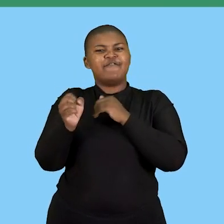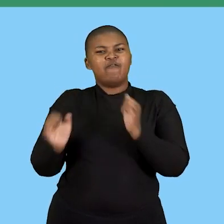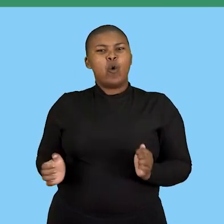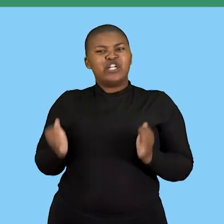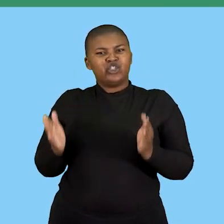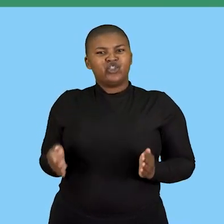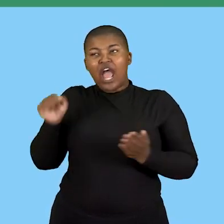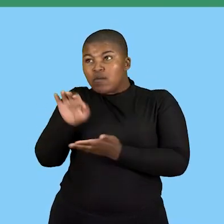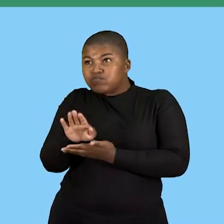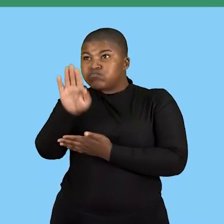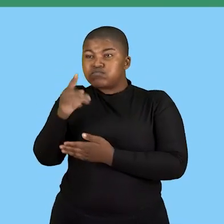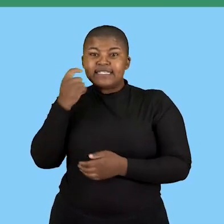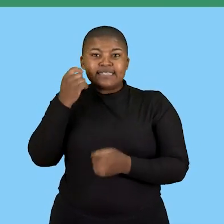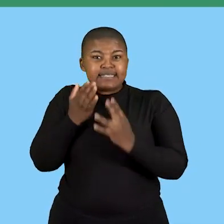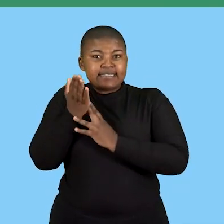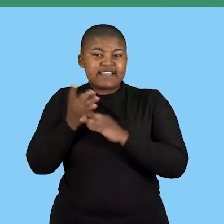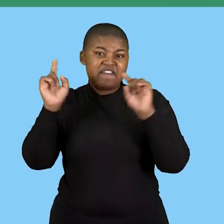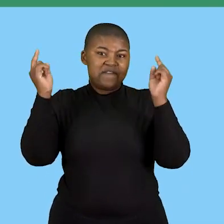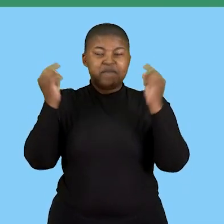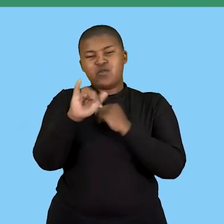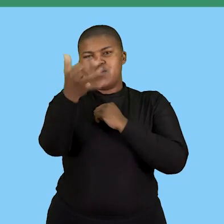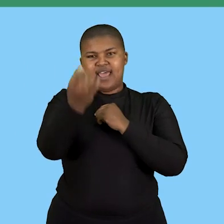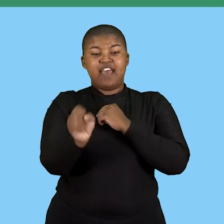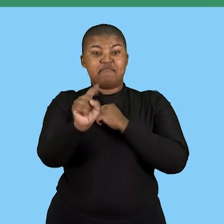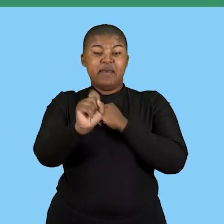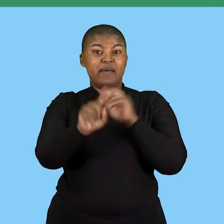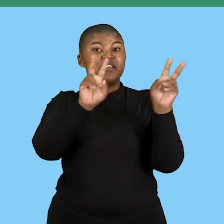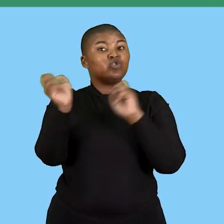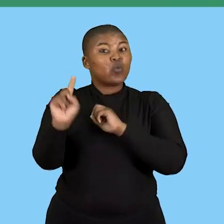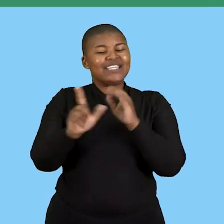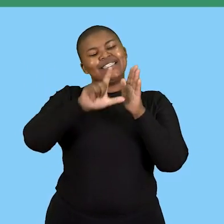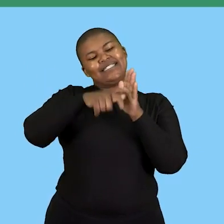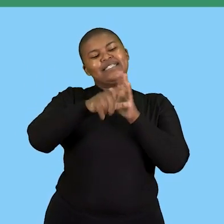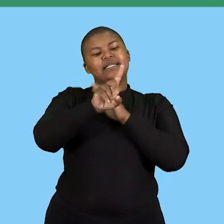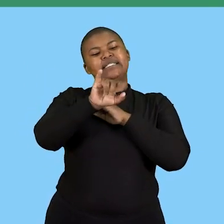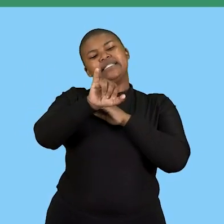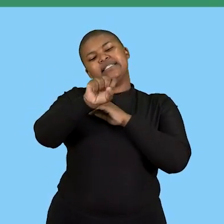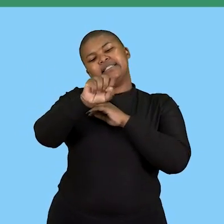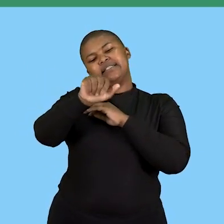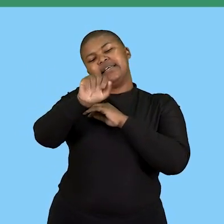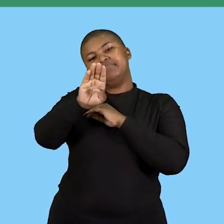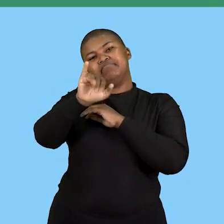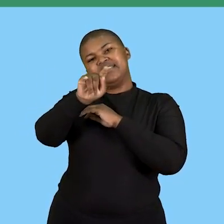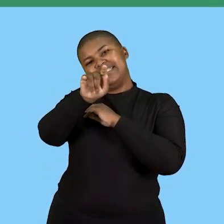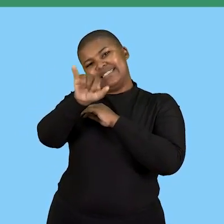not have facilities for people who use wheelchairs. So the diversity issue there